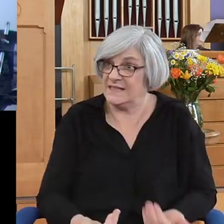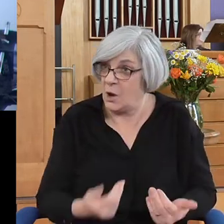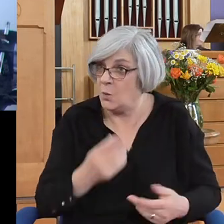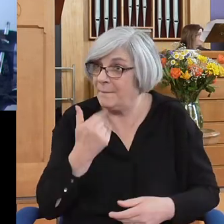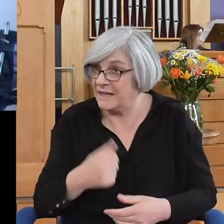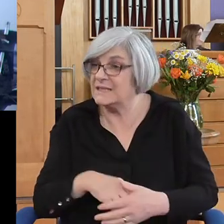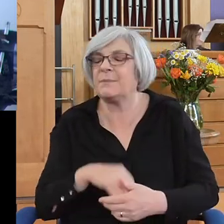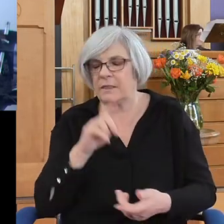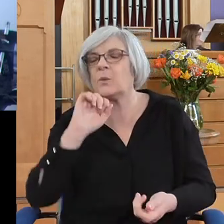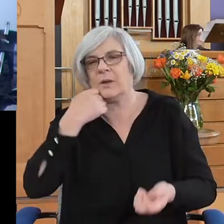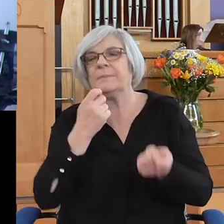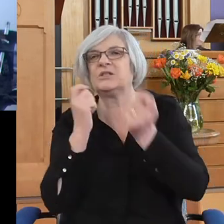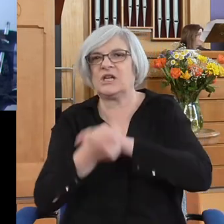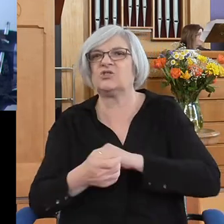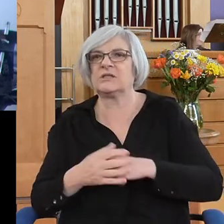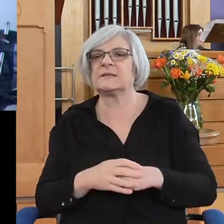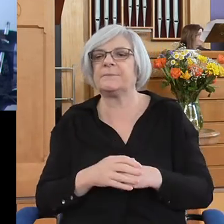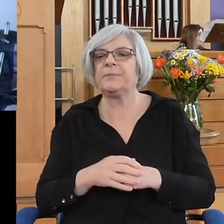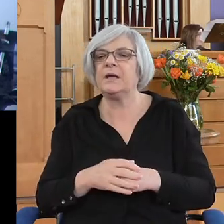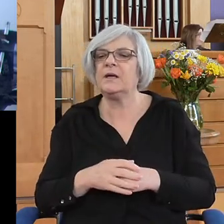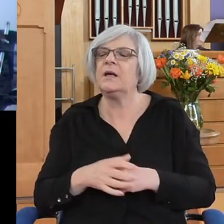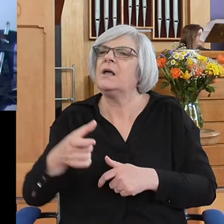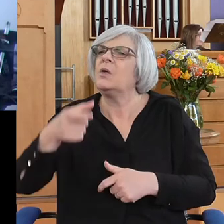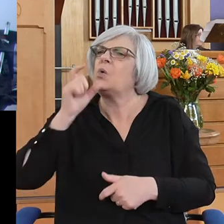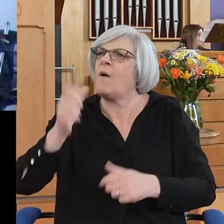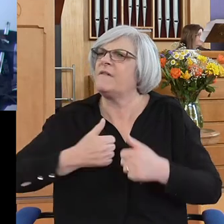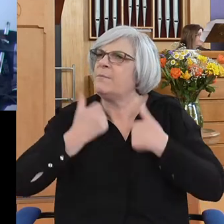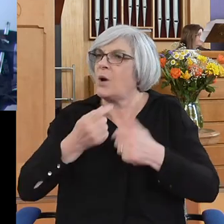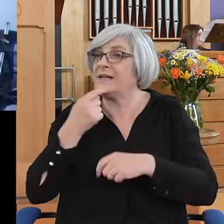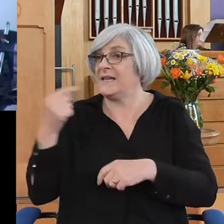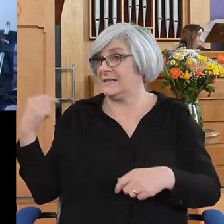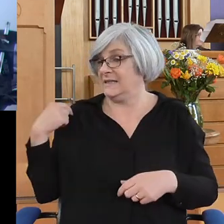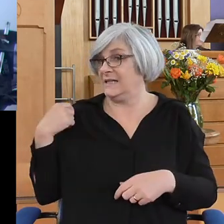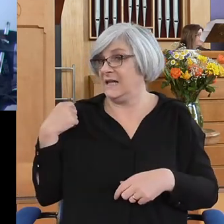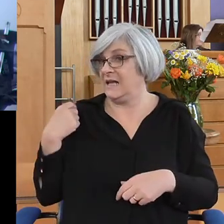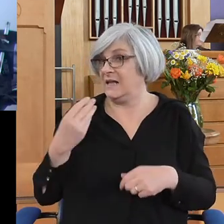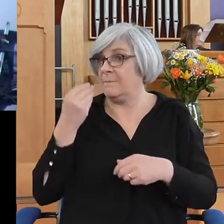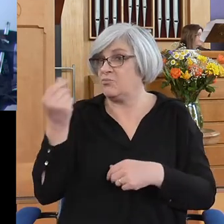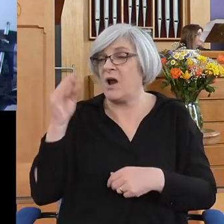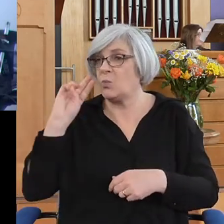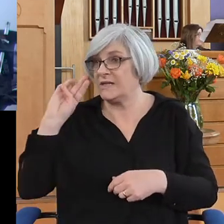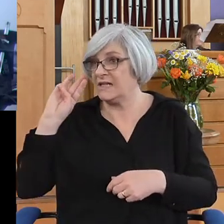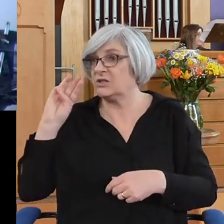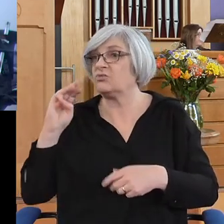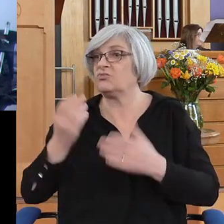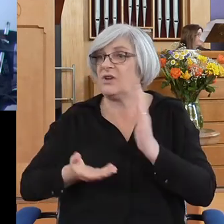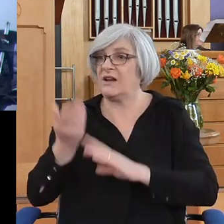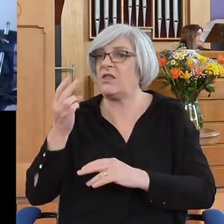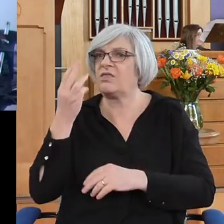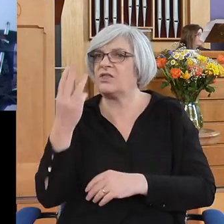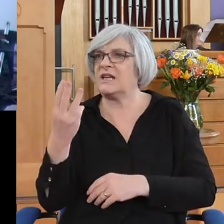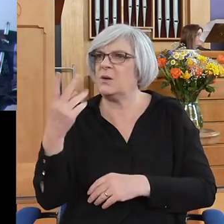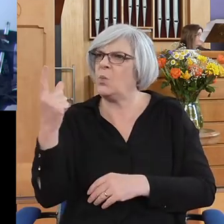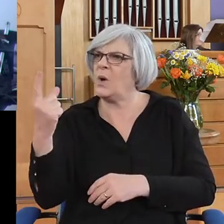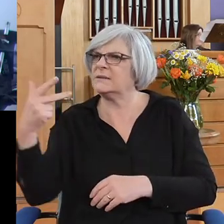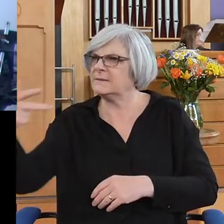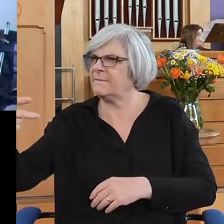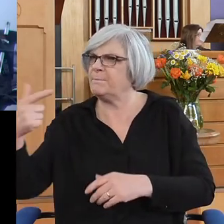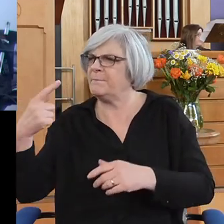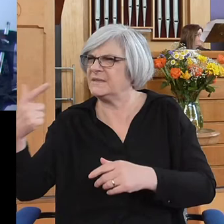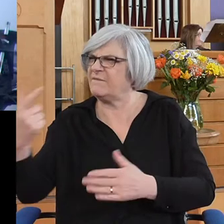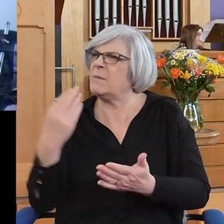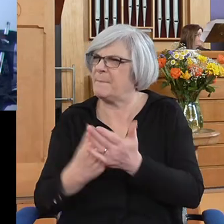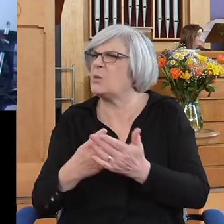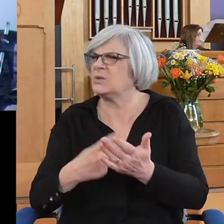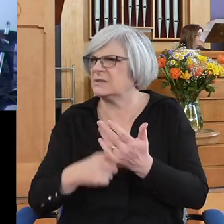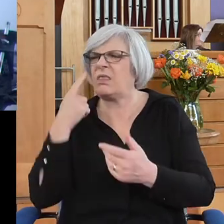Yesterday's coffee morning with the brownies raised £317, and thanks goes to